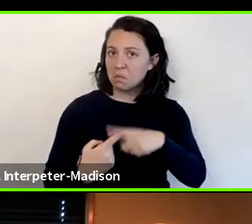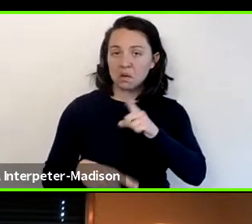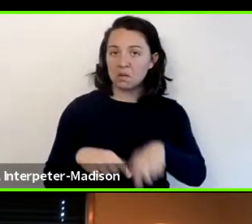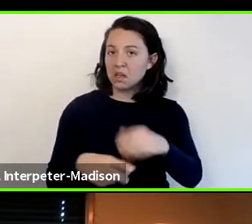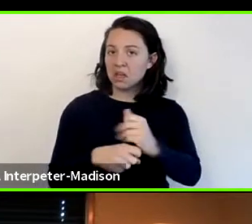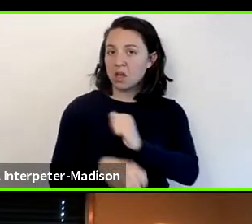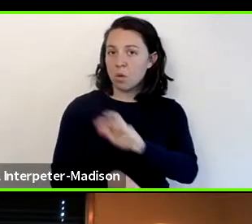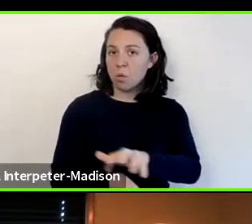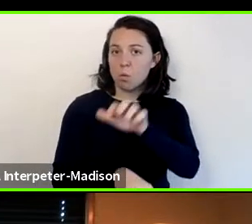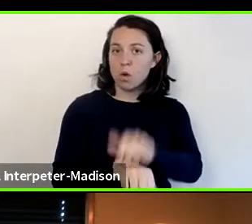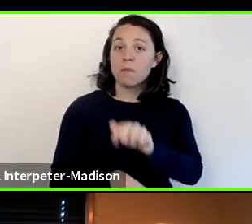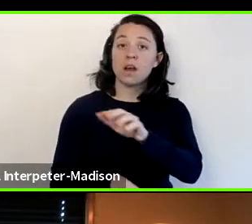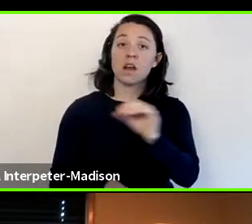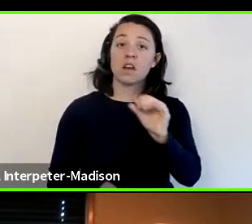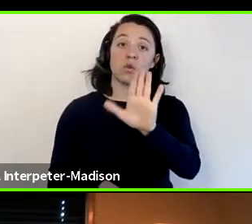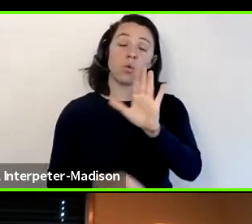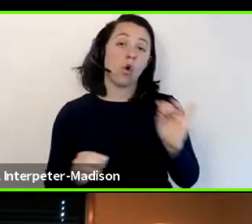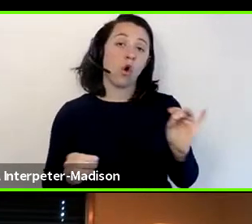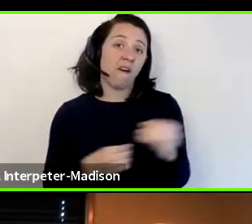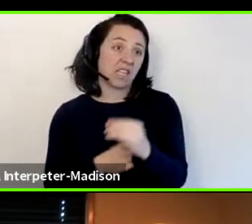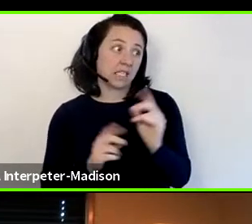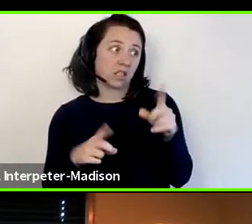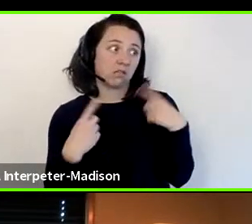And your offices have been very